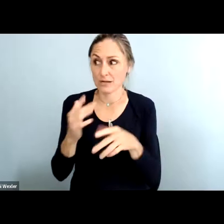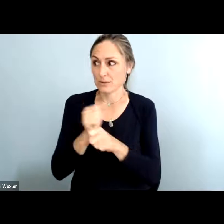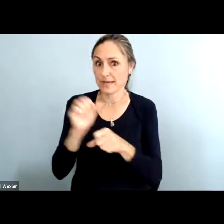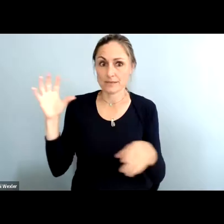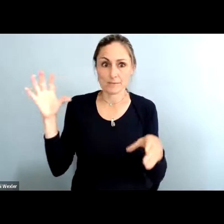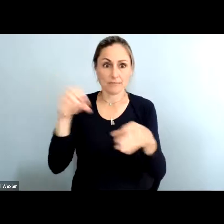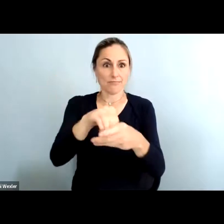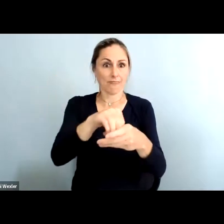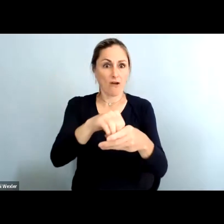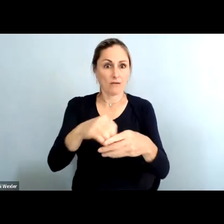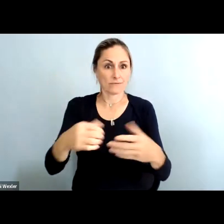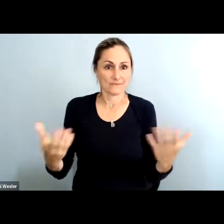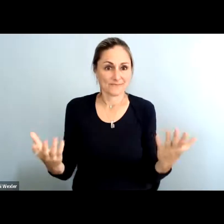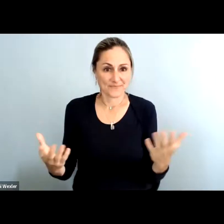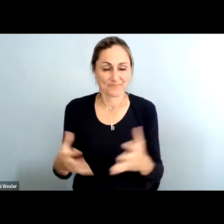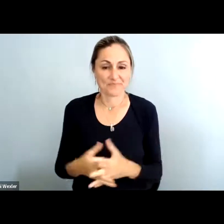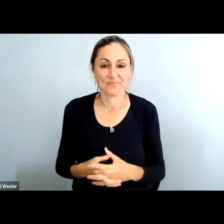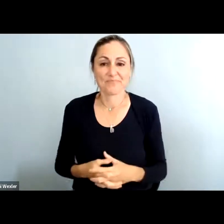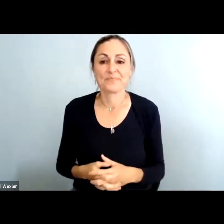this?